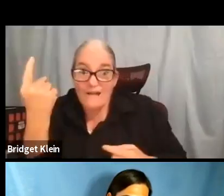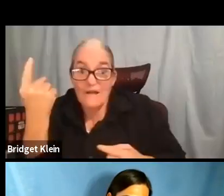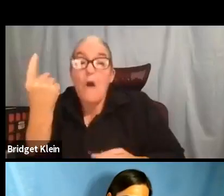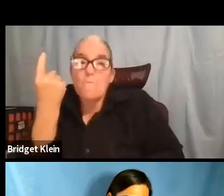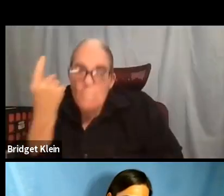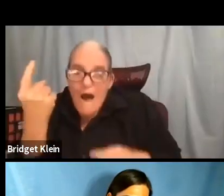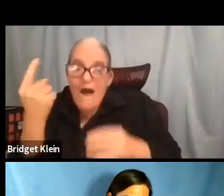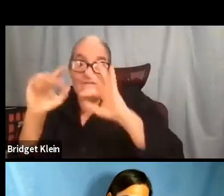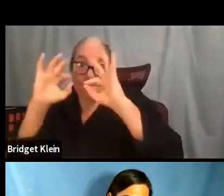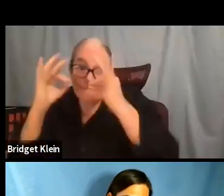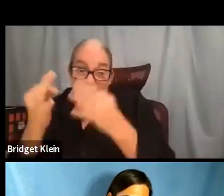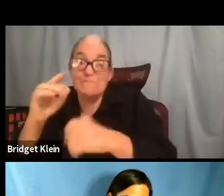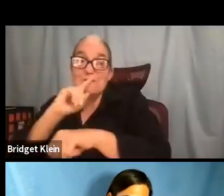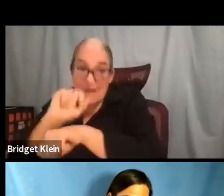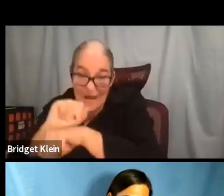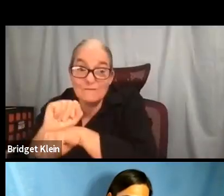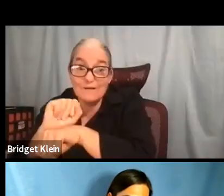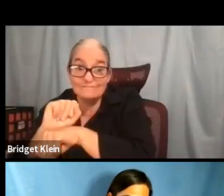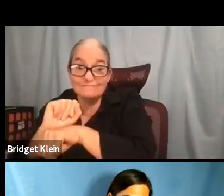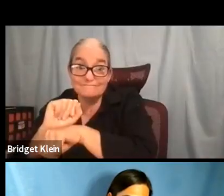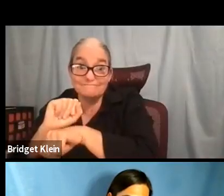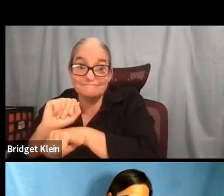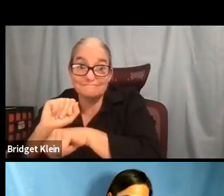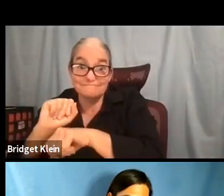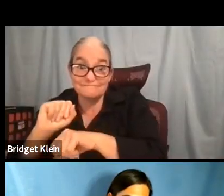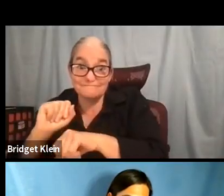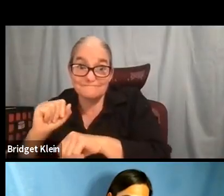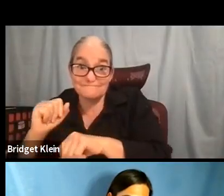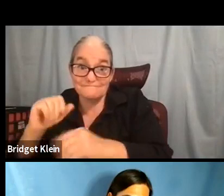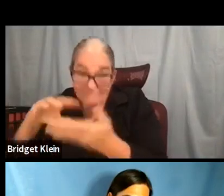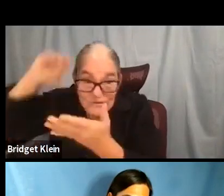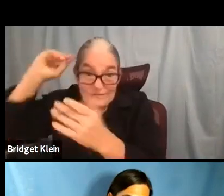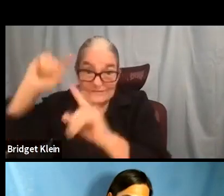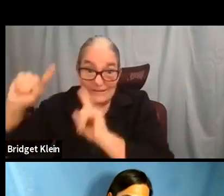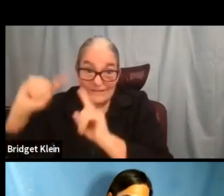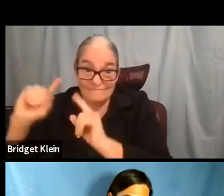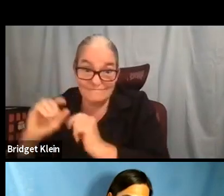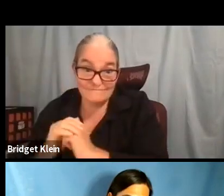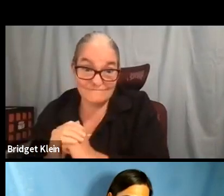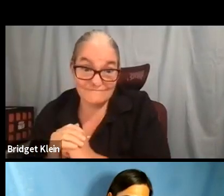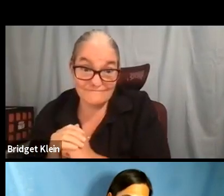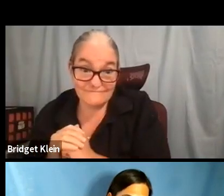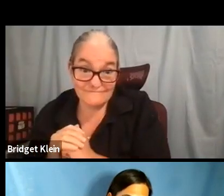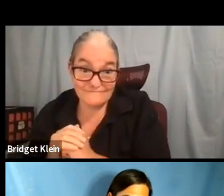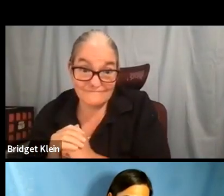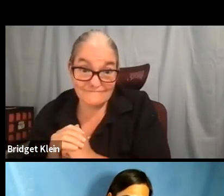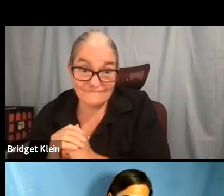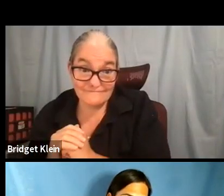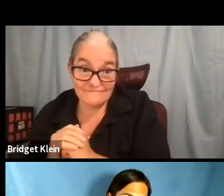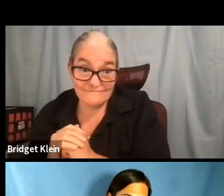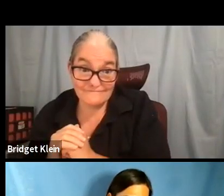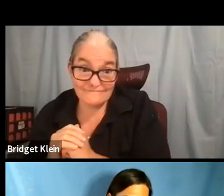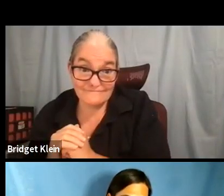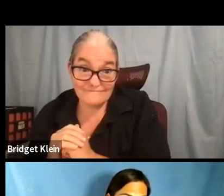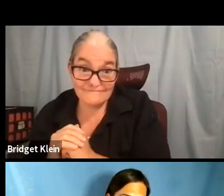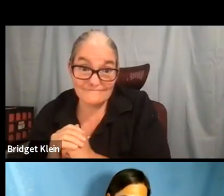member, only 1 of those 4 families will learn sign language.